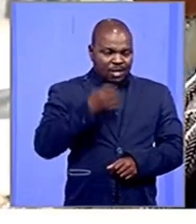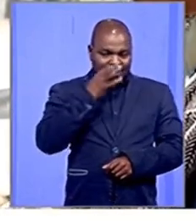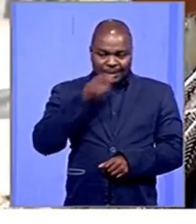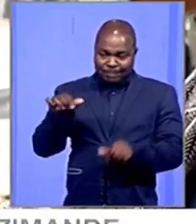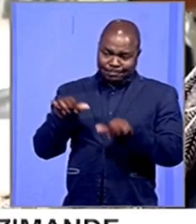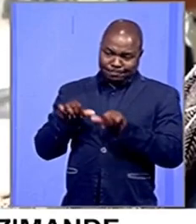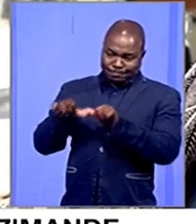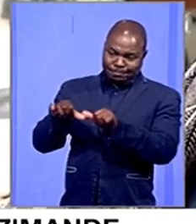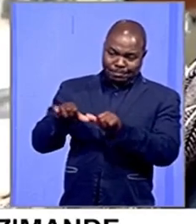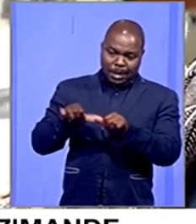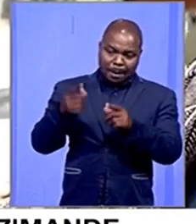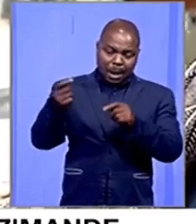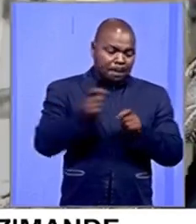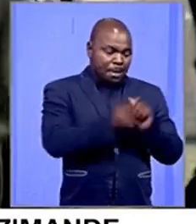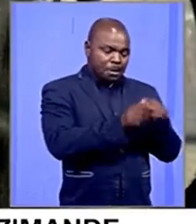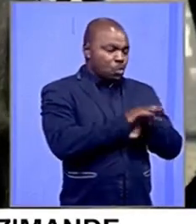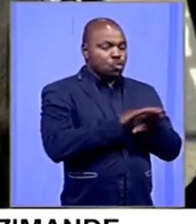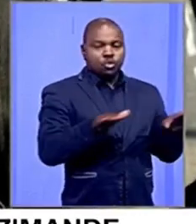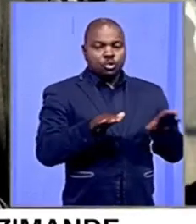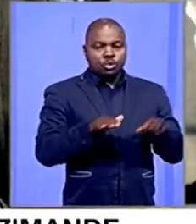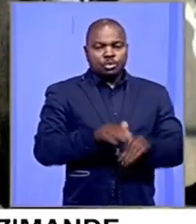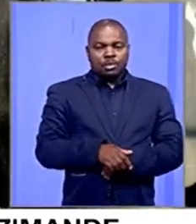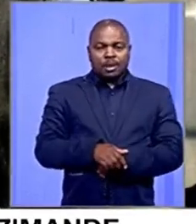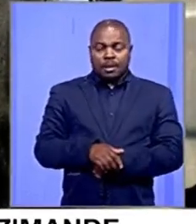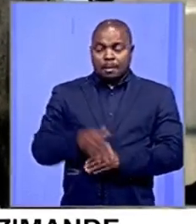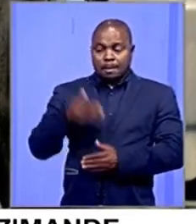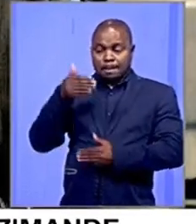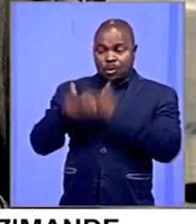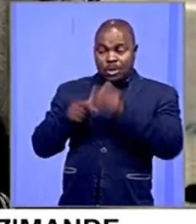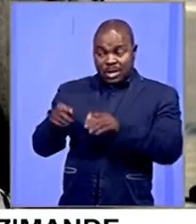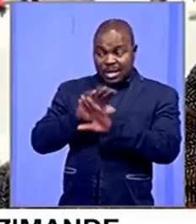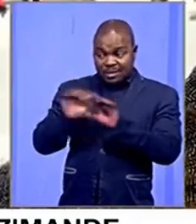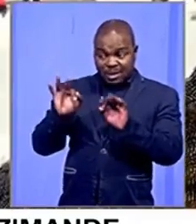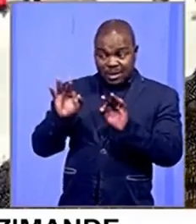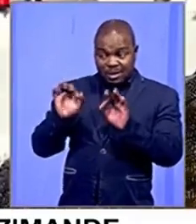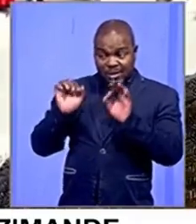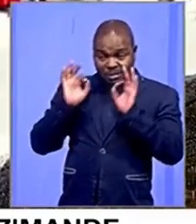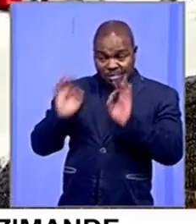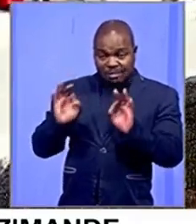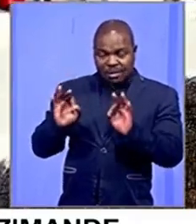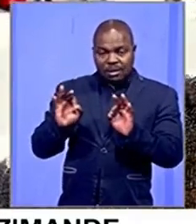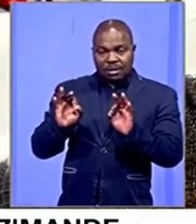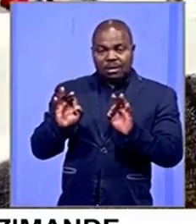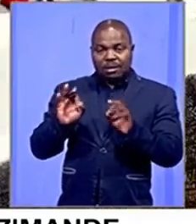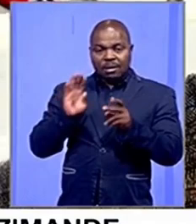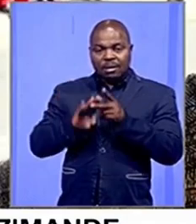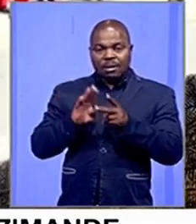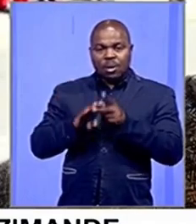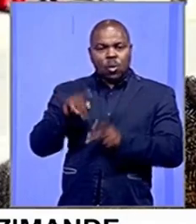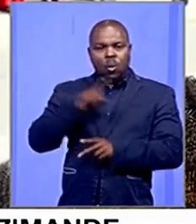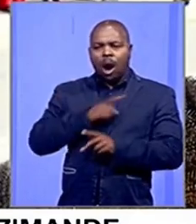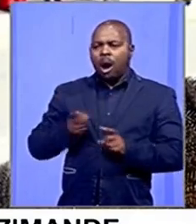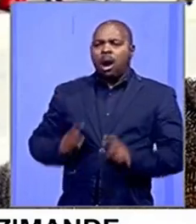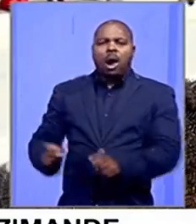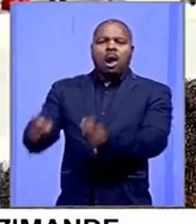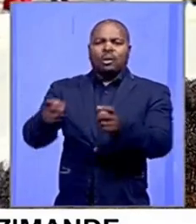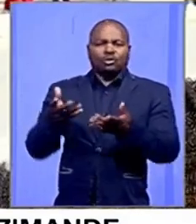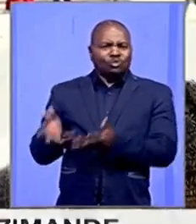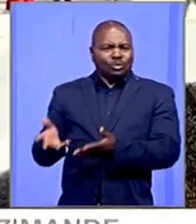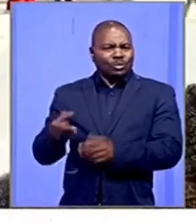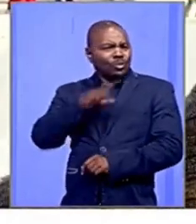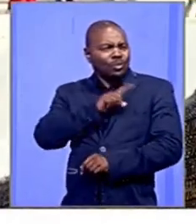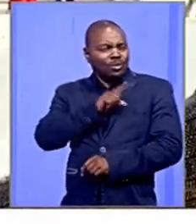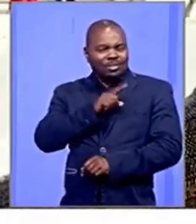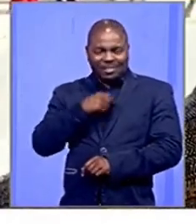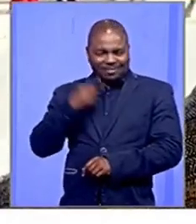continue disbursing funds to students. If this process is legit and credible, why is it speedily rushed like this?